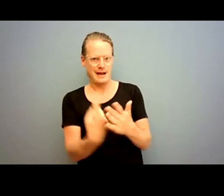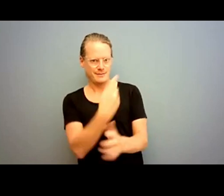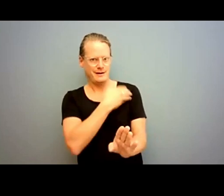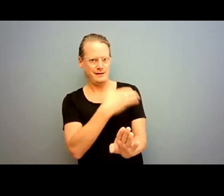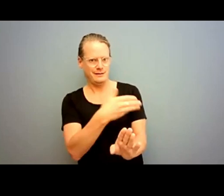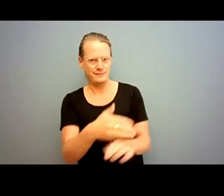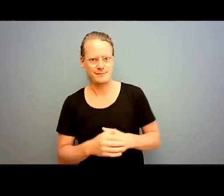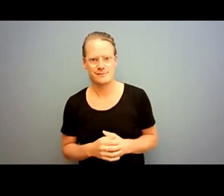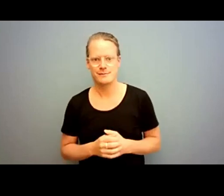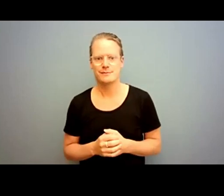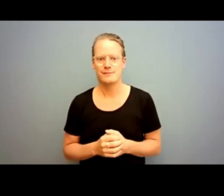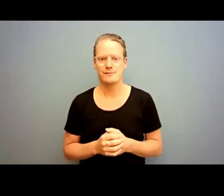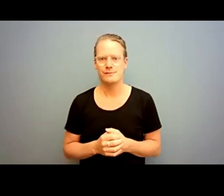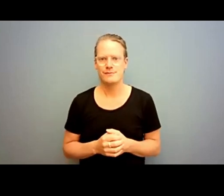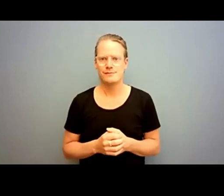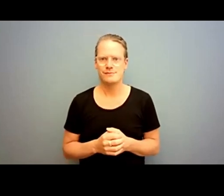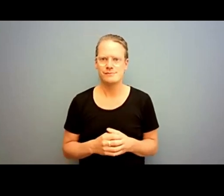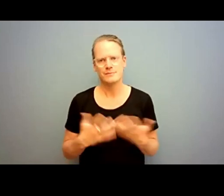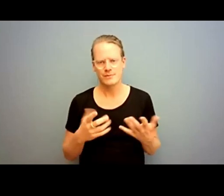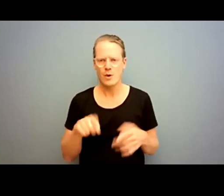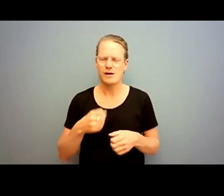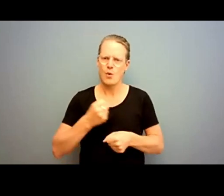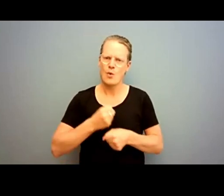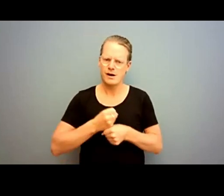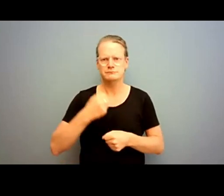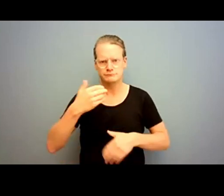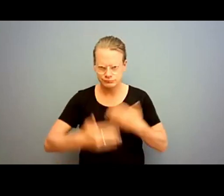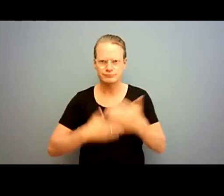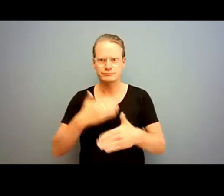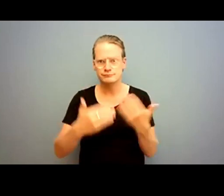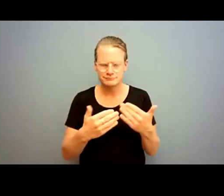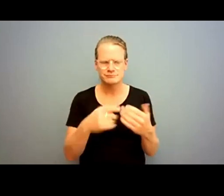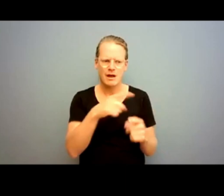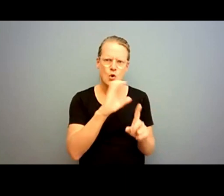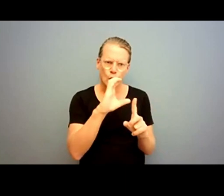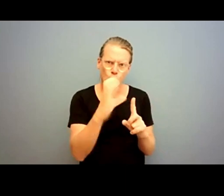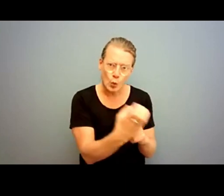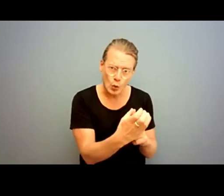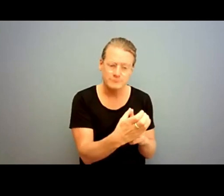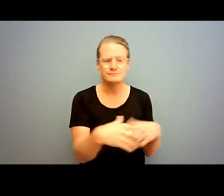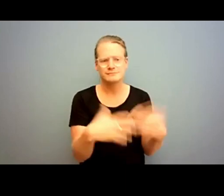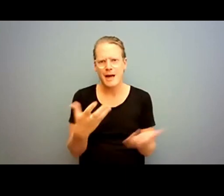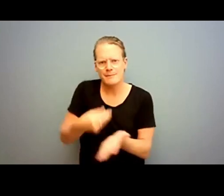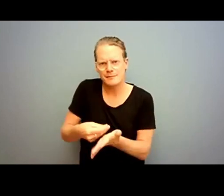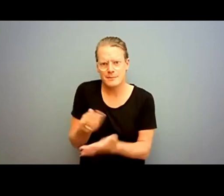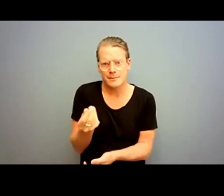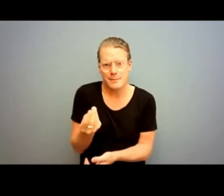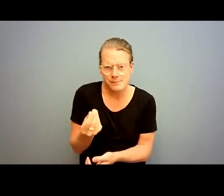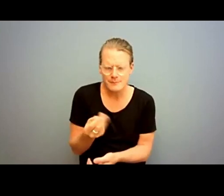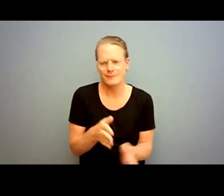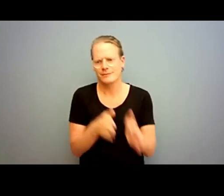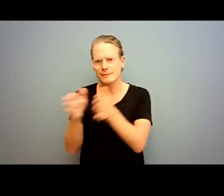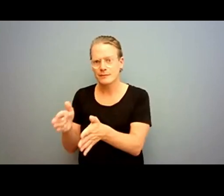political, economic, social, and cultural at play. Civil rights open up a theoretical